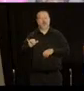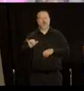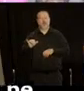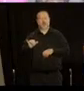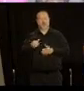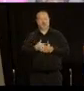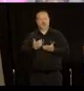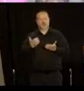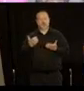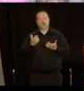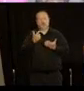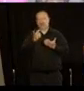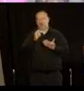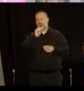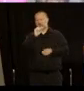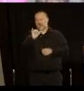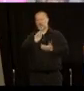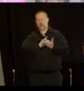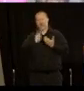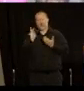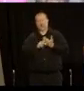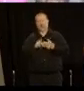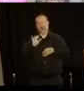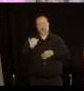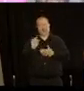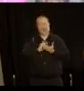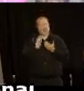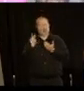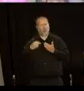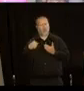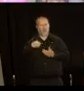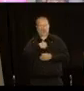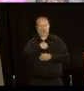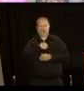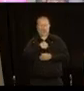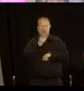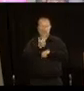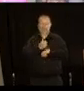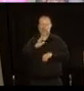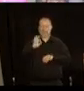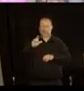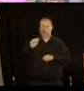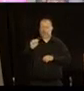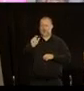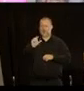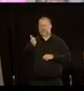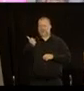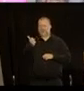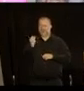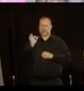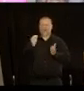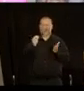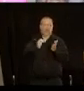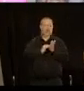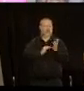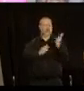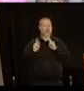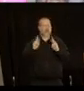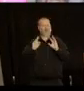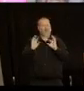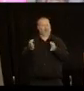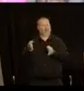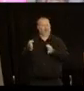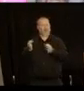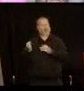for. So I love that program, and that's a program that we have in Florida, and we serve tens of thousands of little